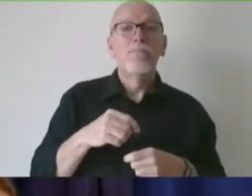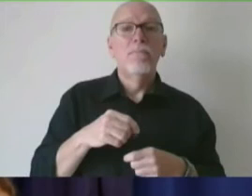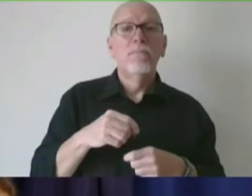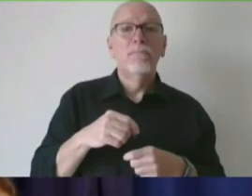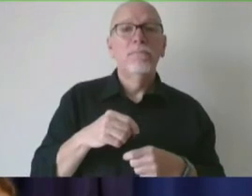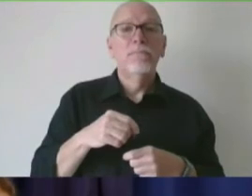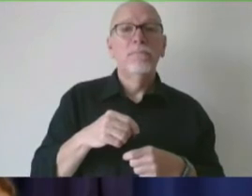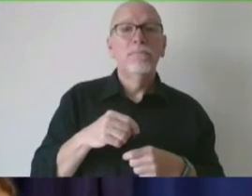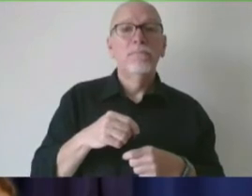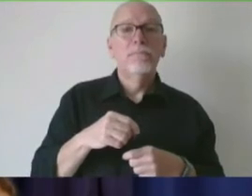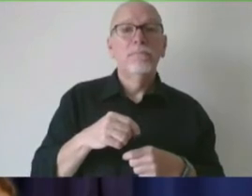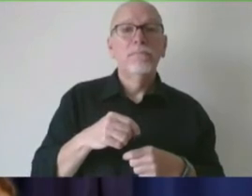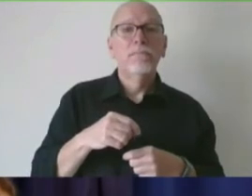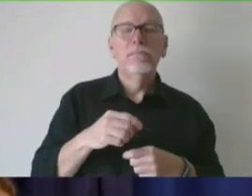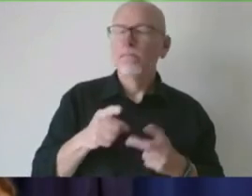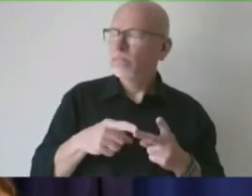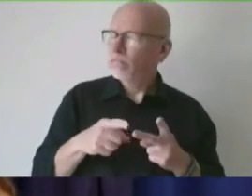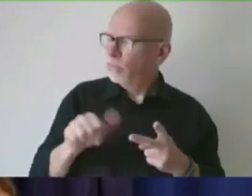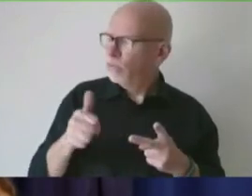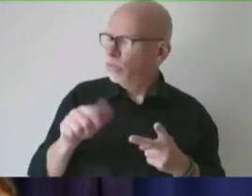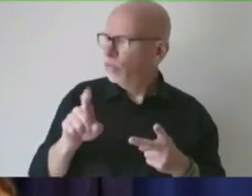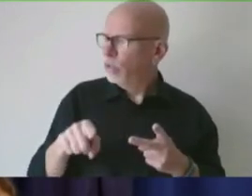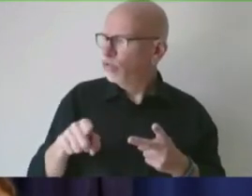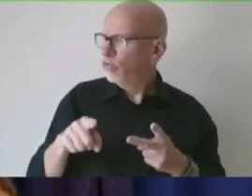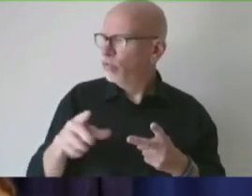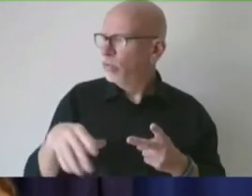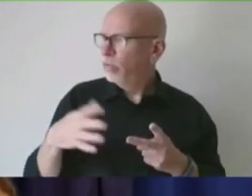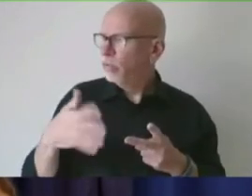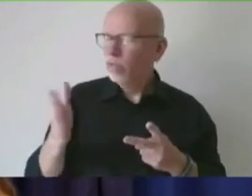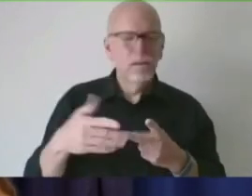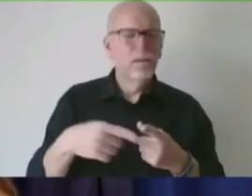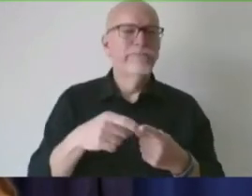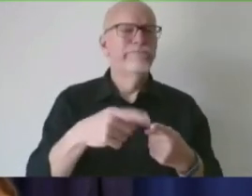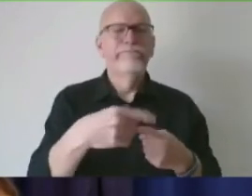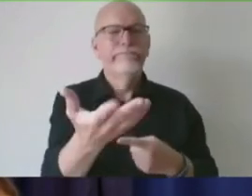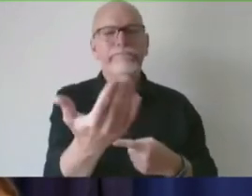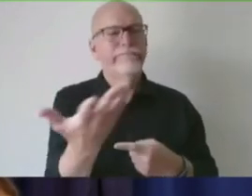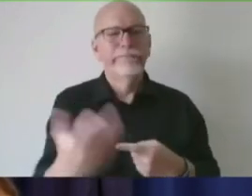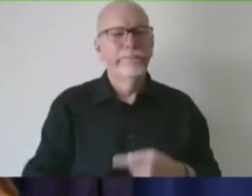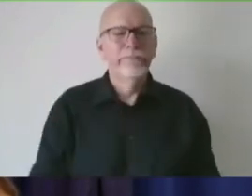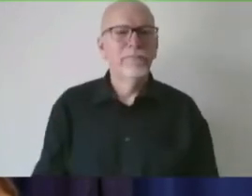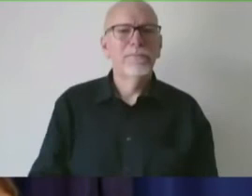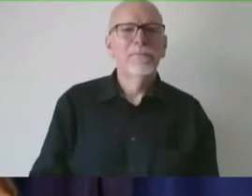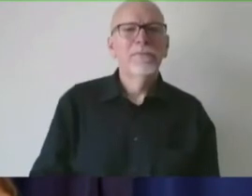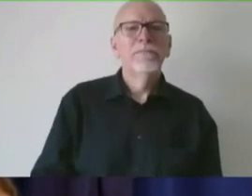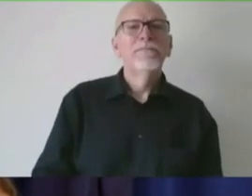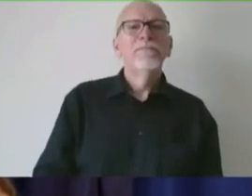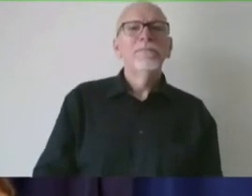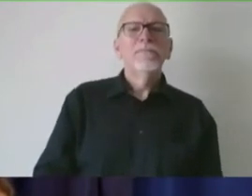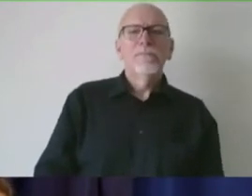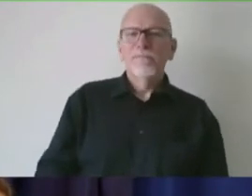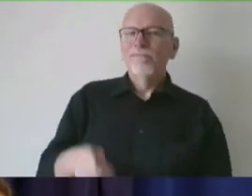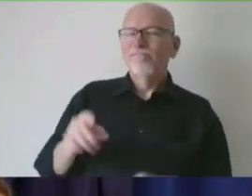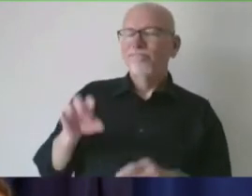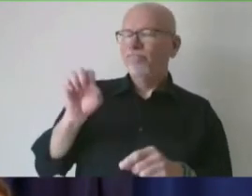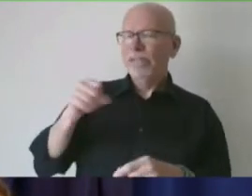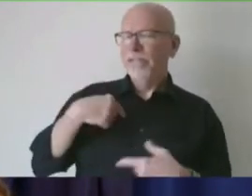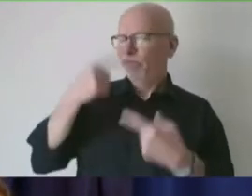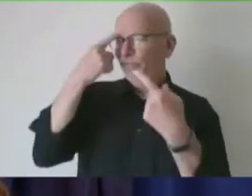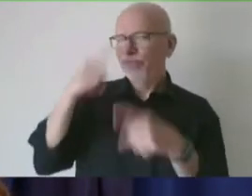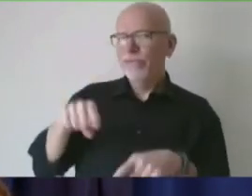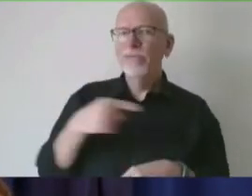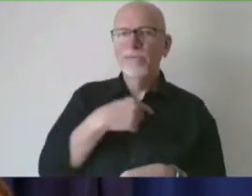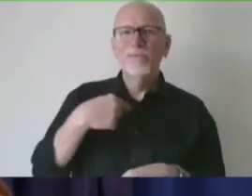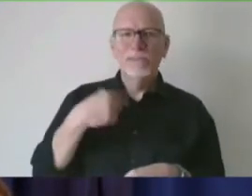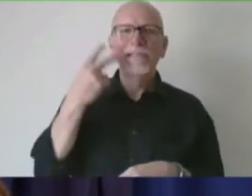was another question? Well, let's just hit that one today, I guess. So yes, we agree with you. We have seen